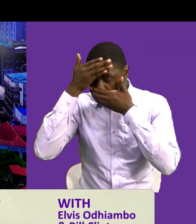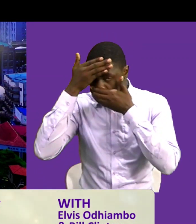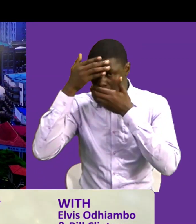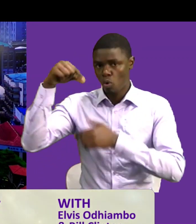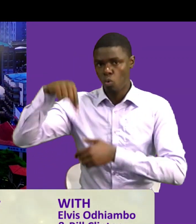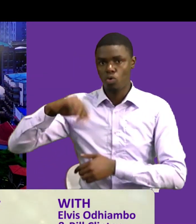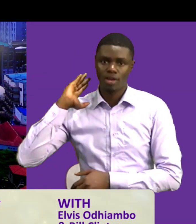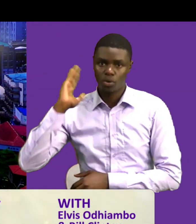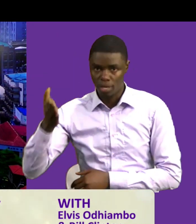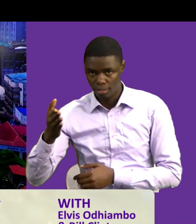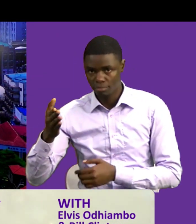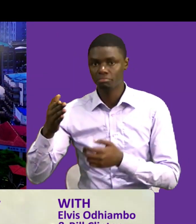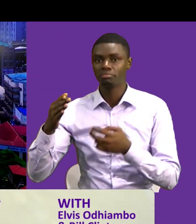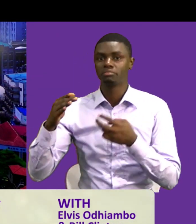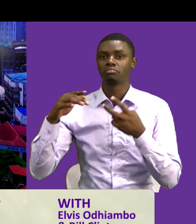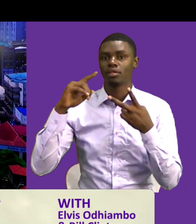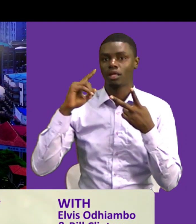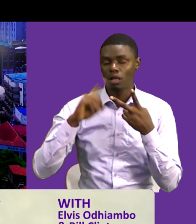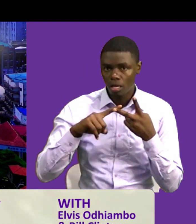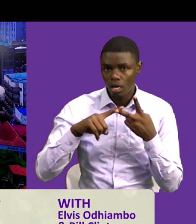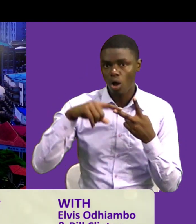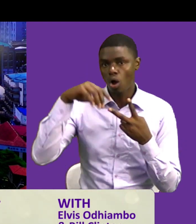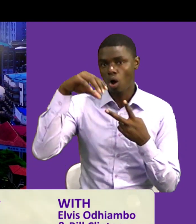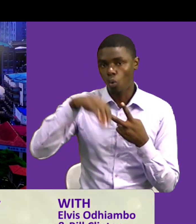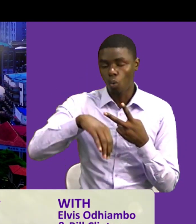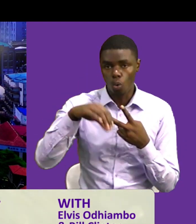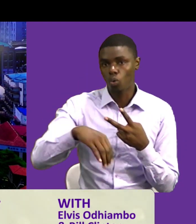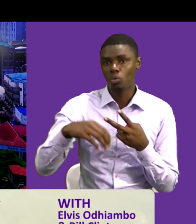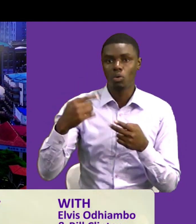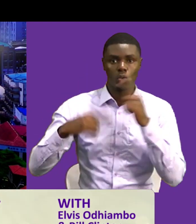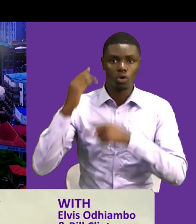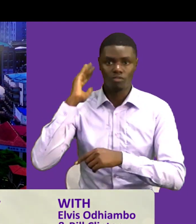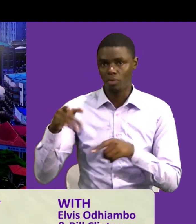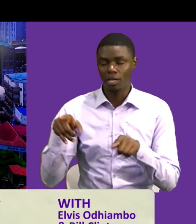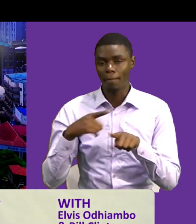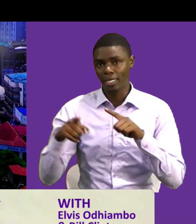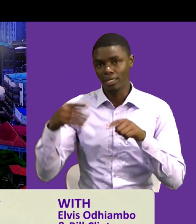will qualify as a group leaders.